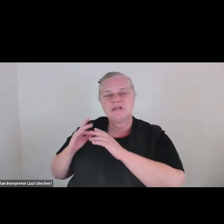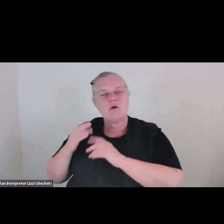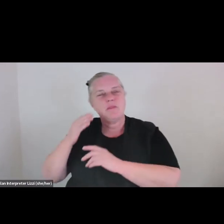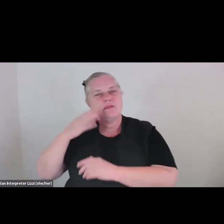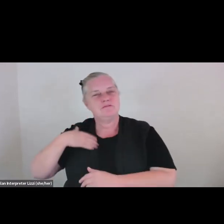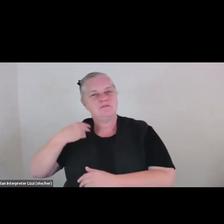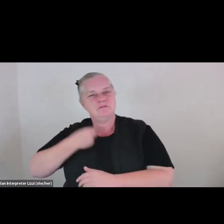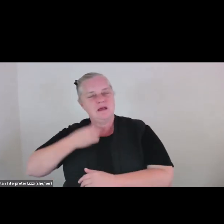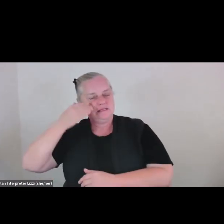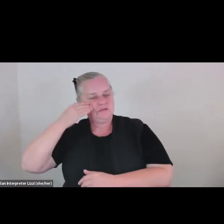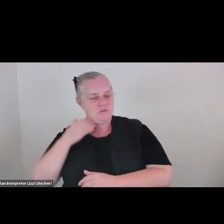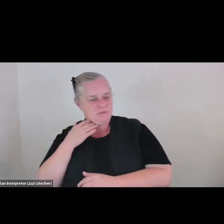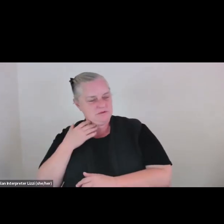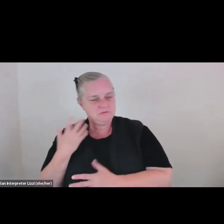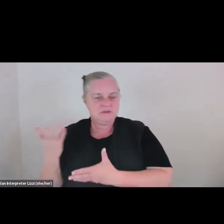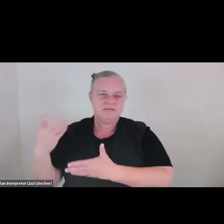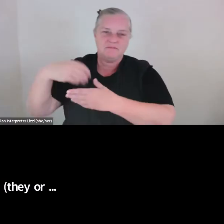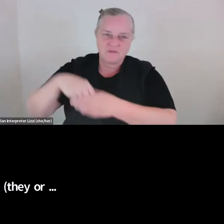intimacy.